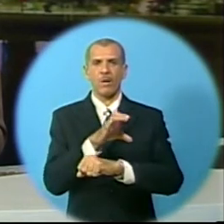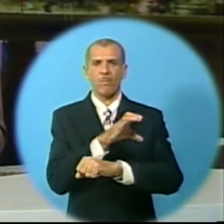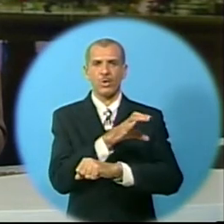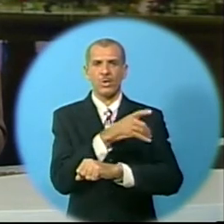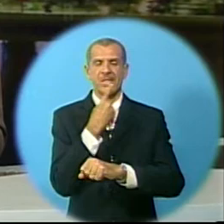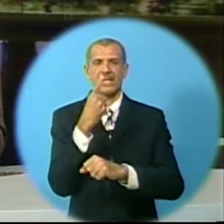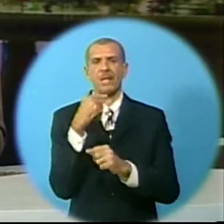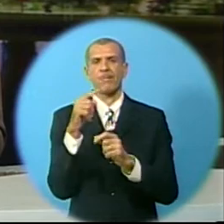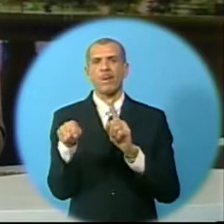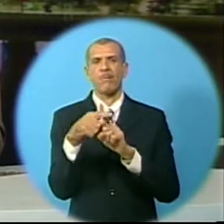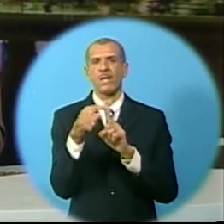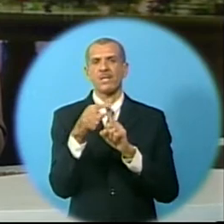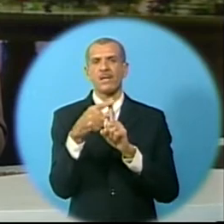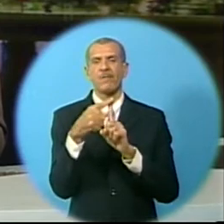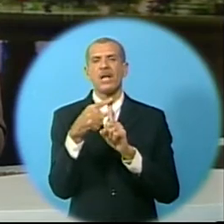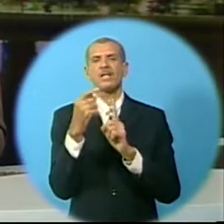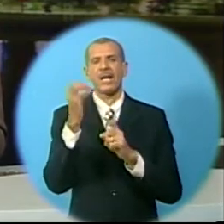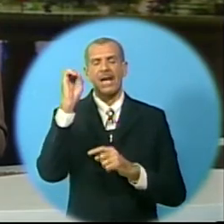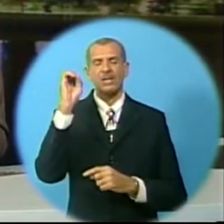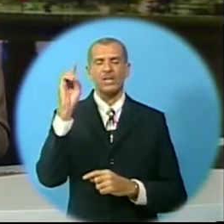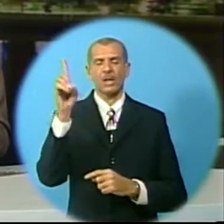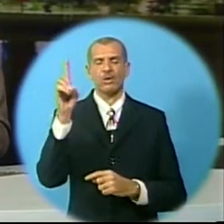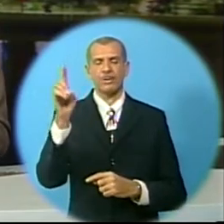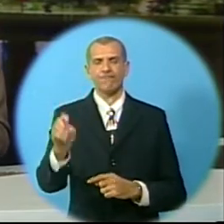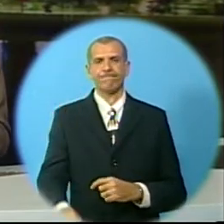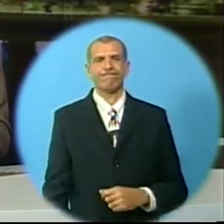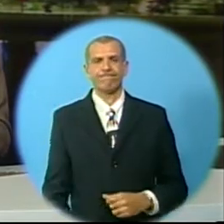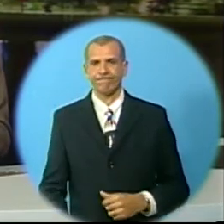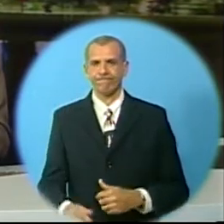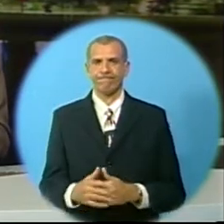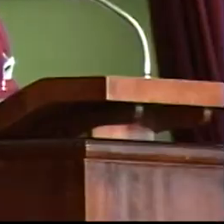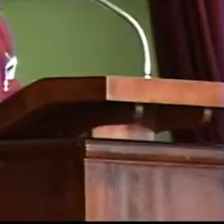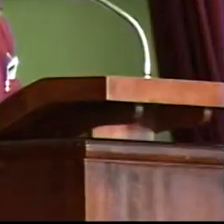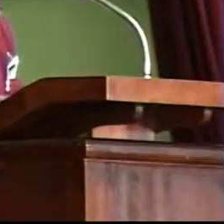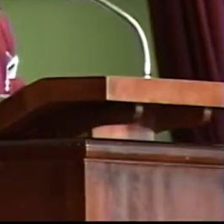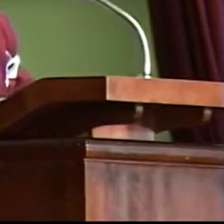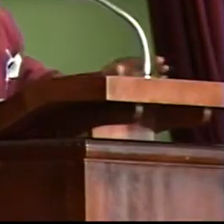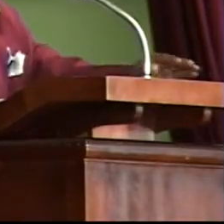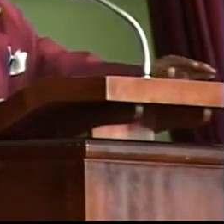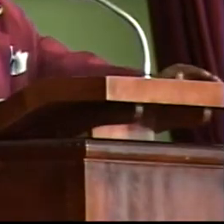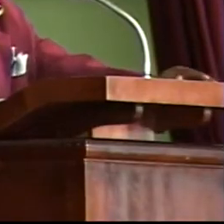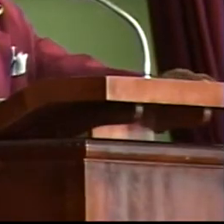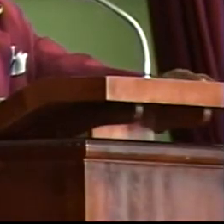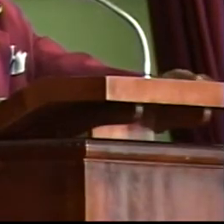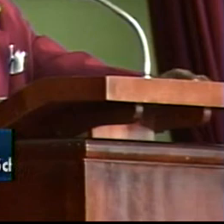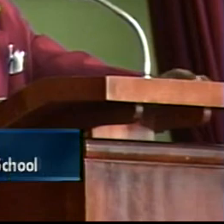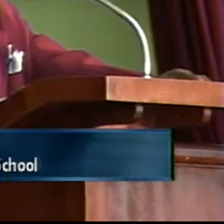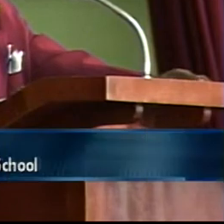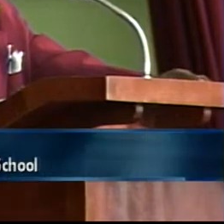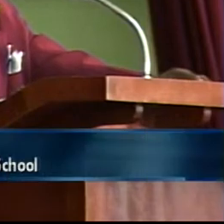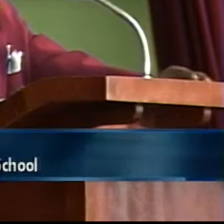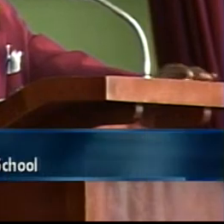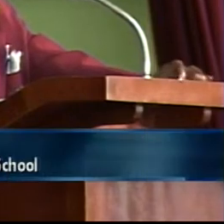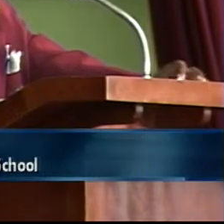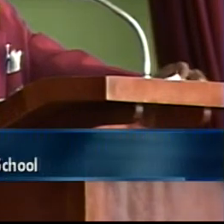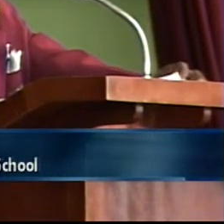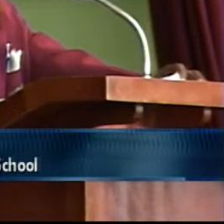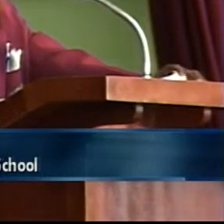can make a positive contribution to education. A new communication policy must be